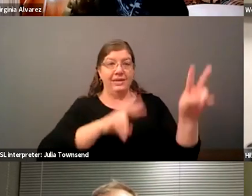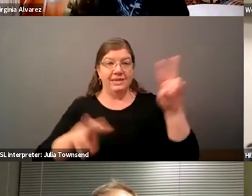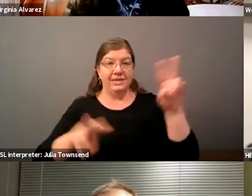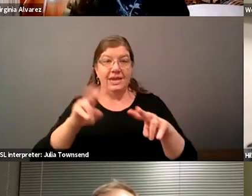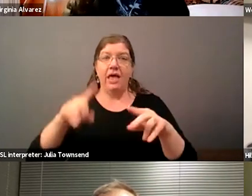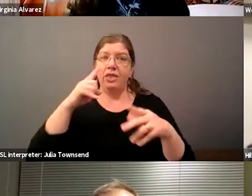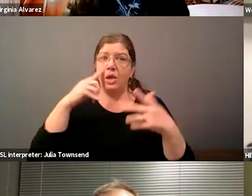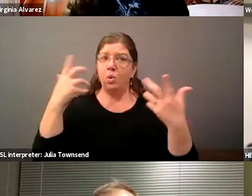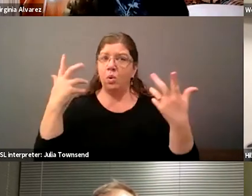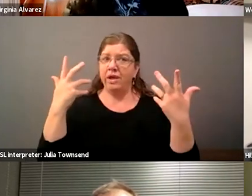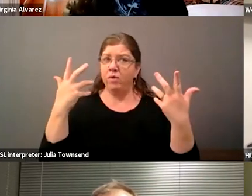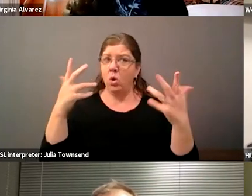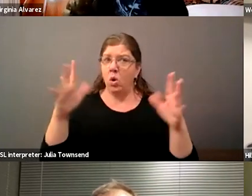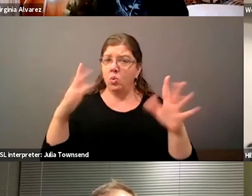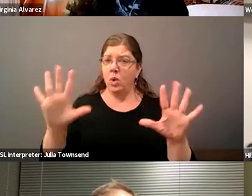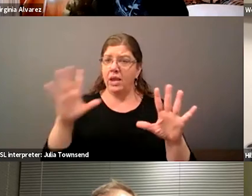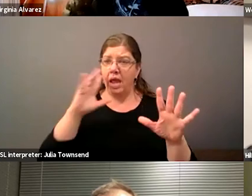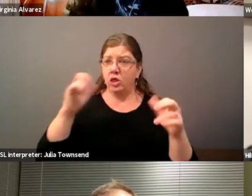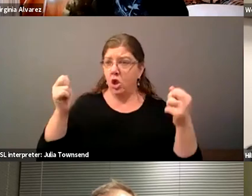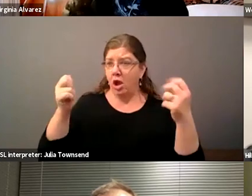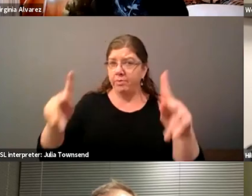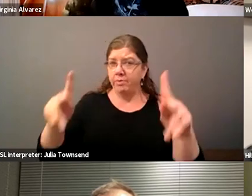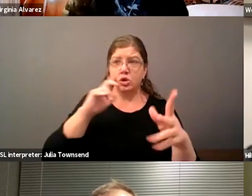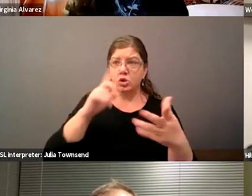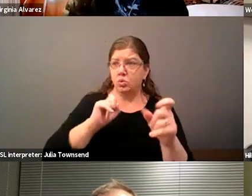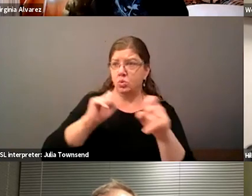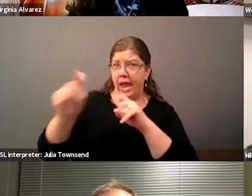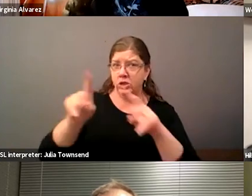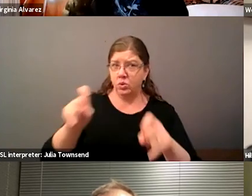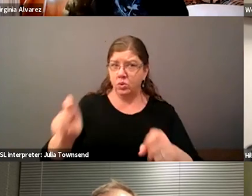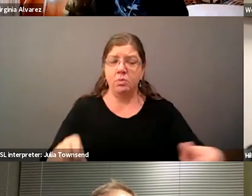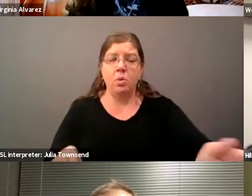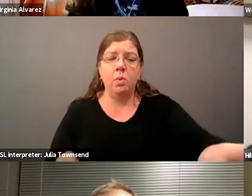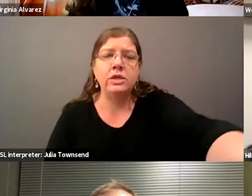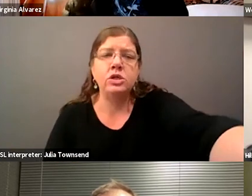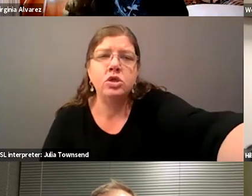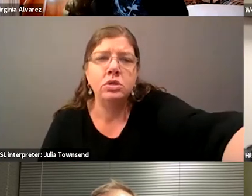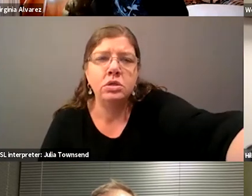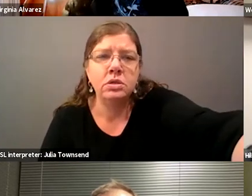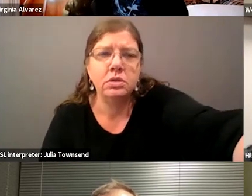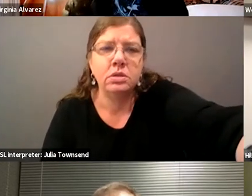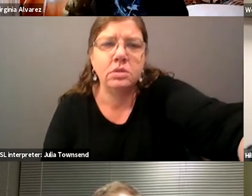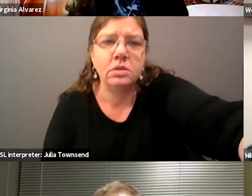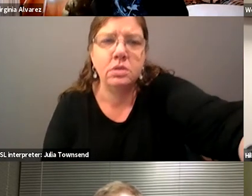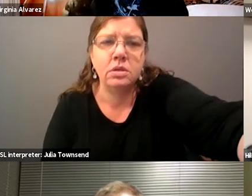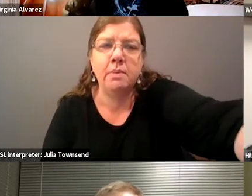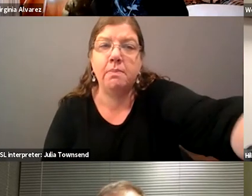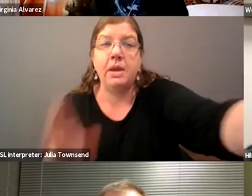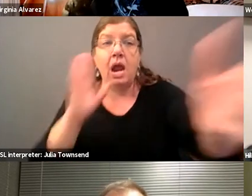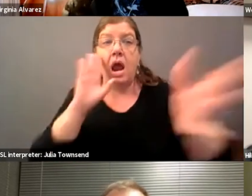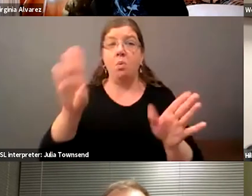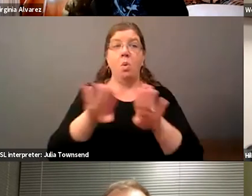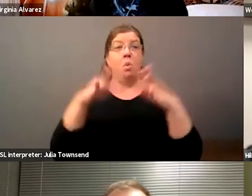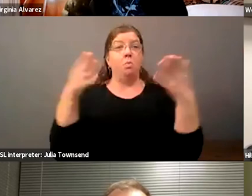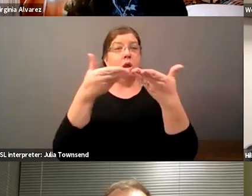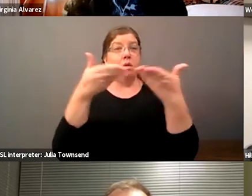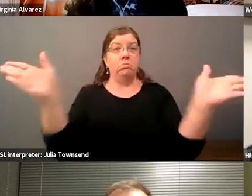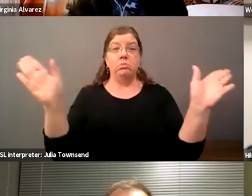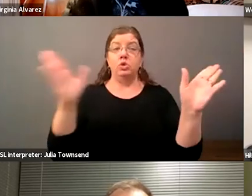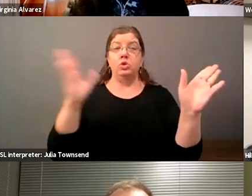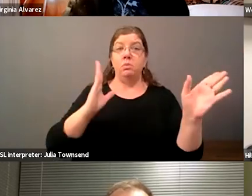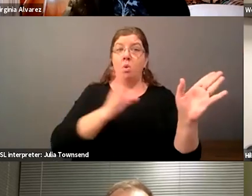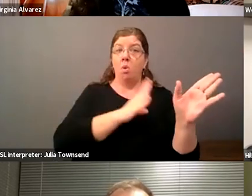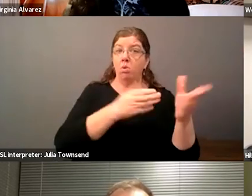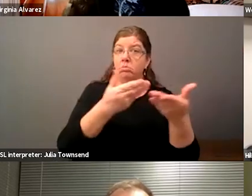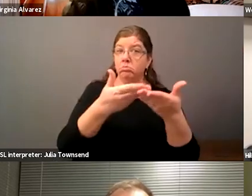might have already had an opportunity to ask you questions beforehand but i will open it up to board members